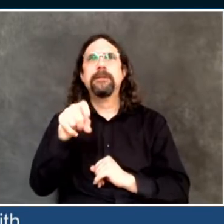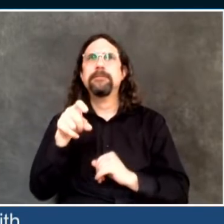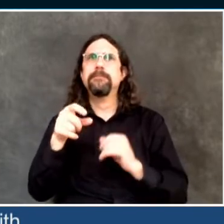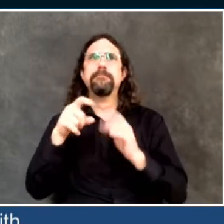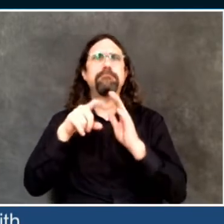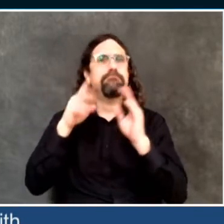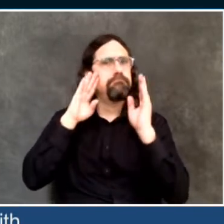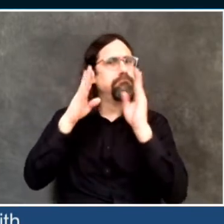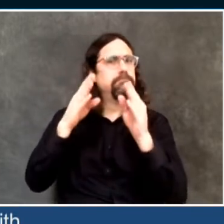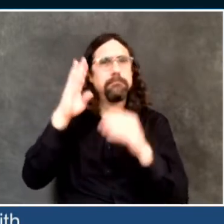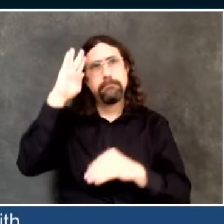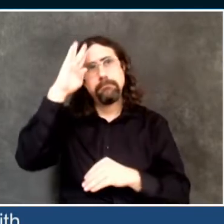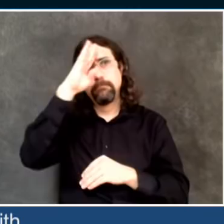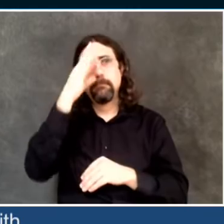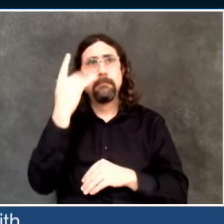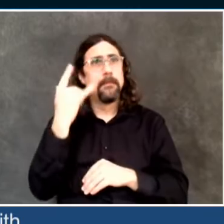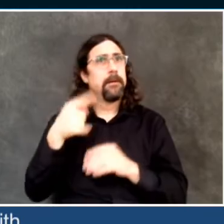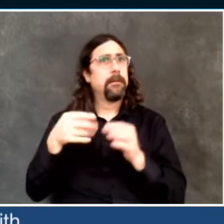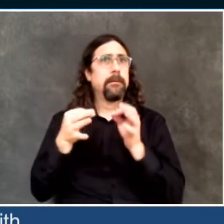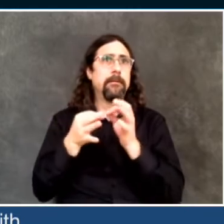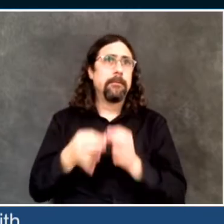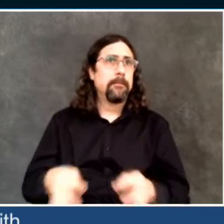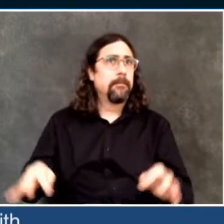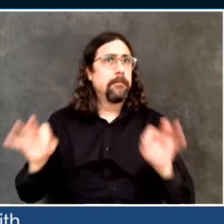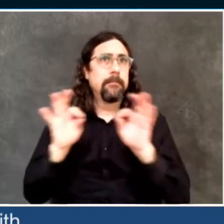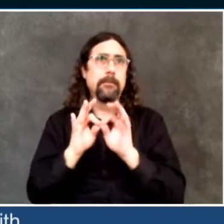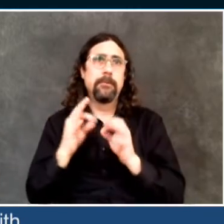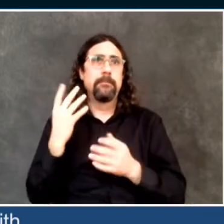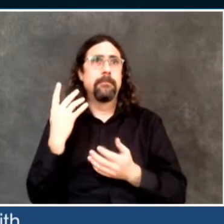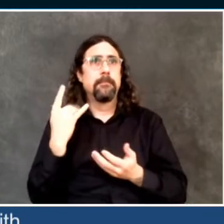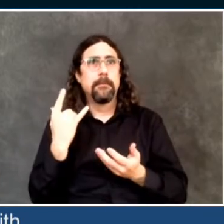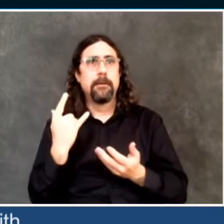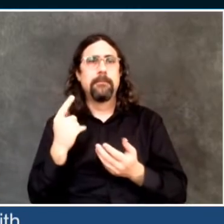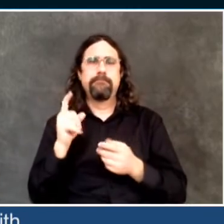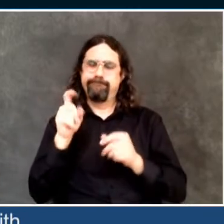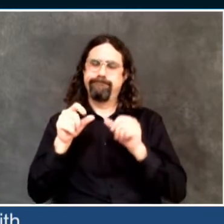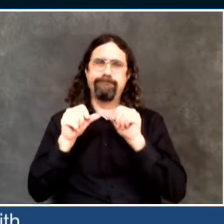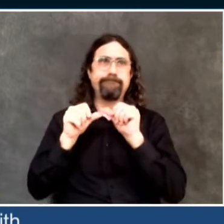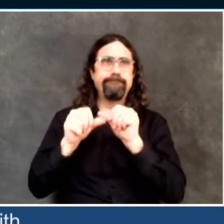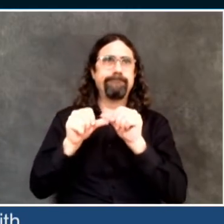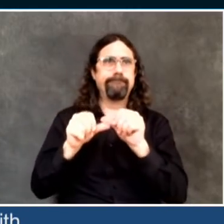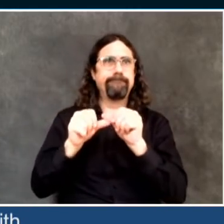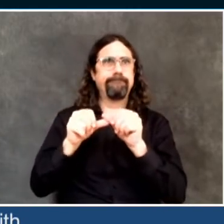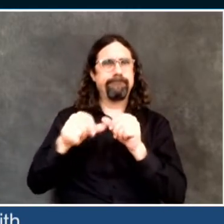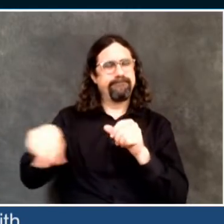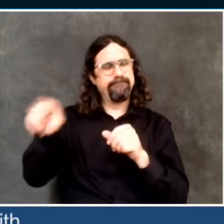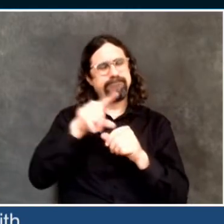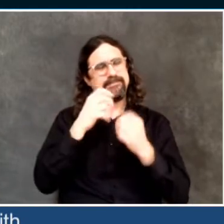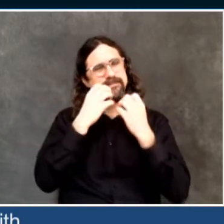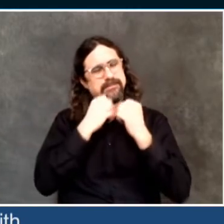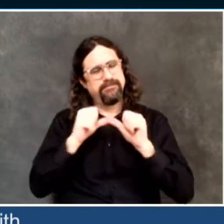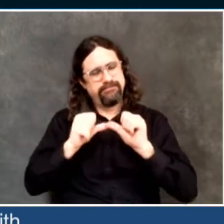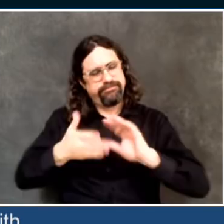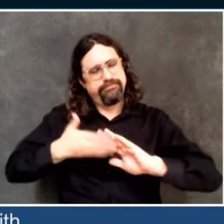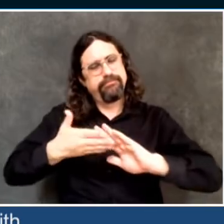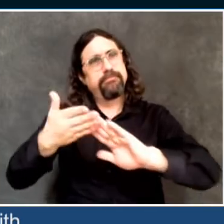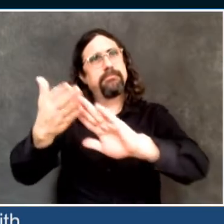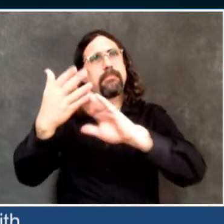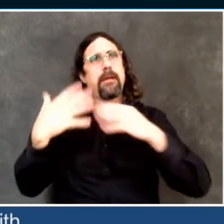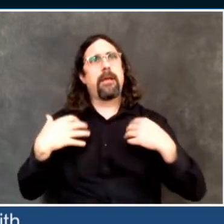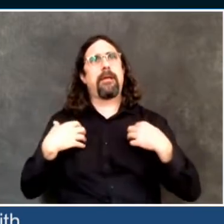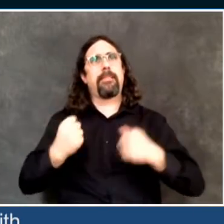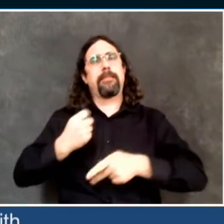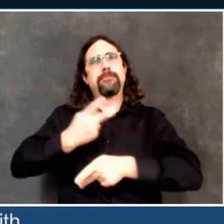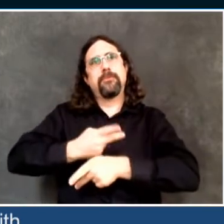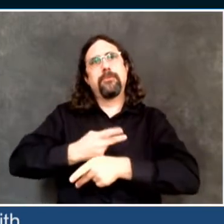ensuring that everyone gets health care, regardless of their background, regardless of their zip code, regardless of their income. That has